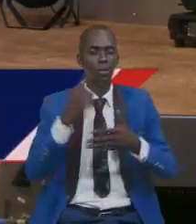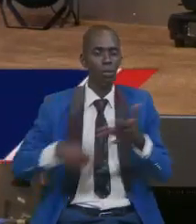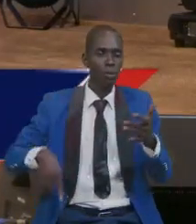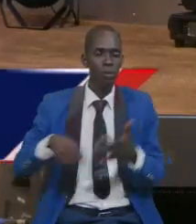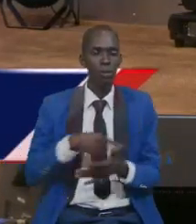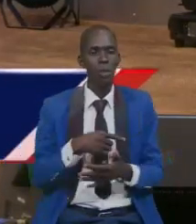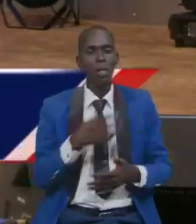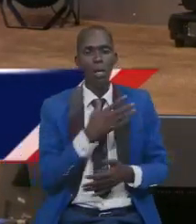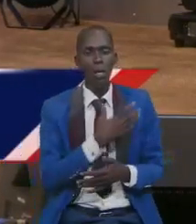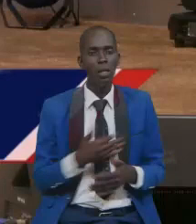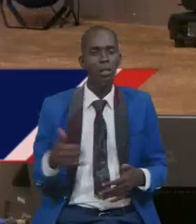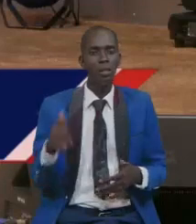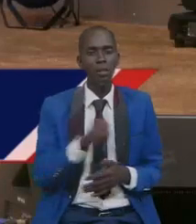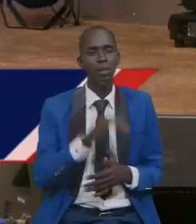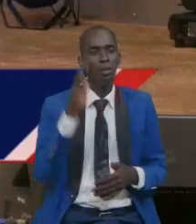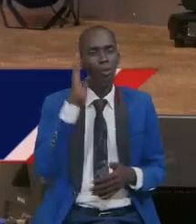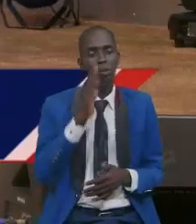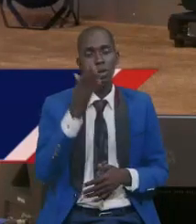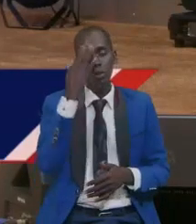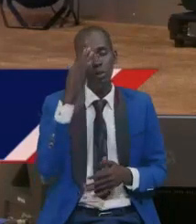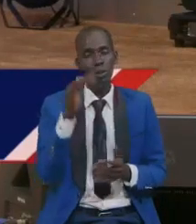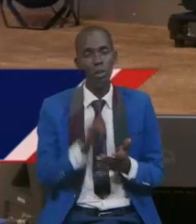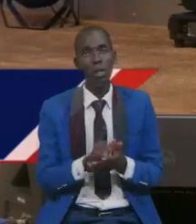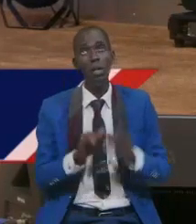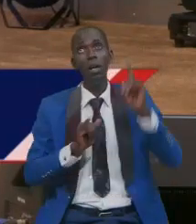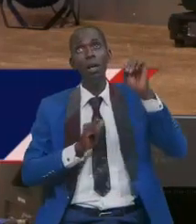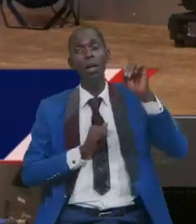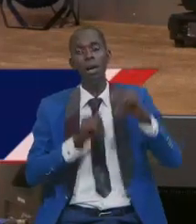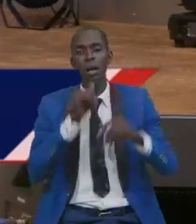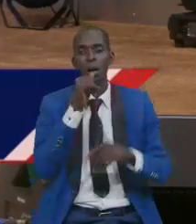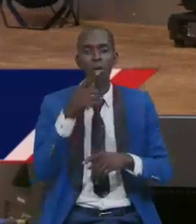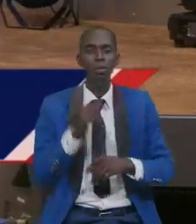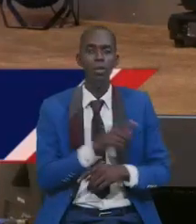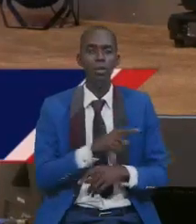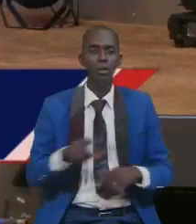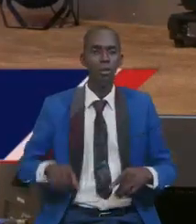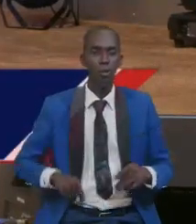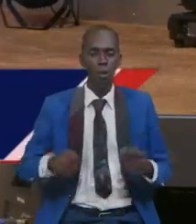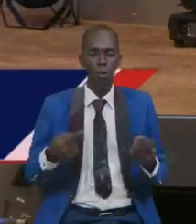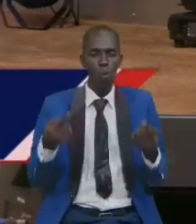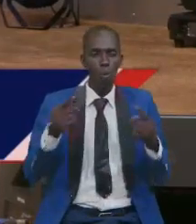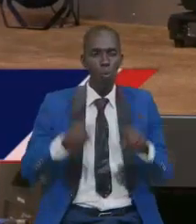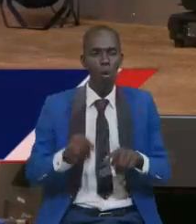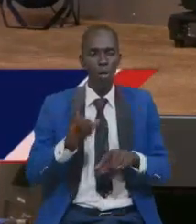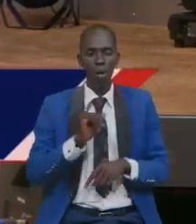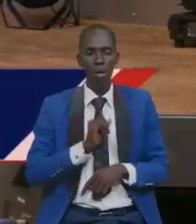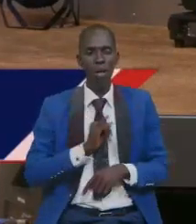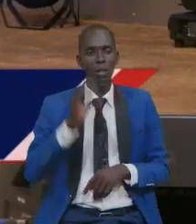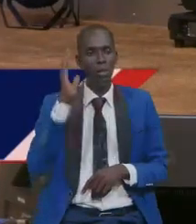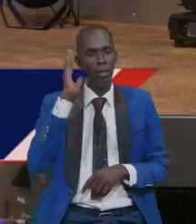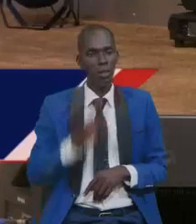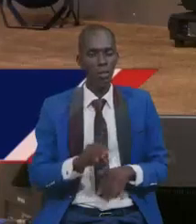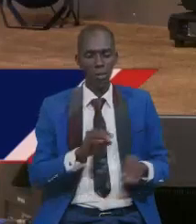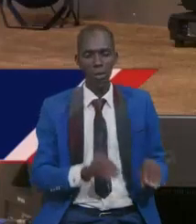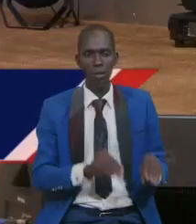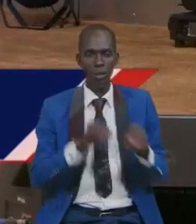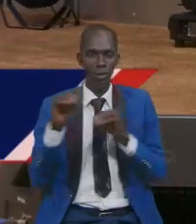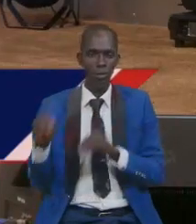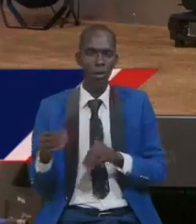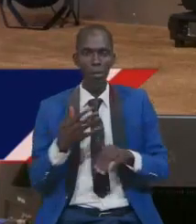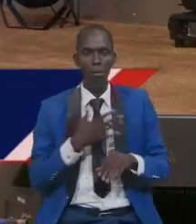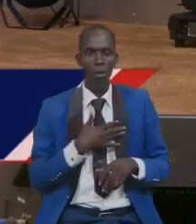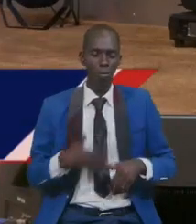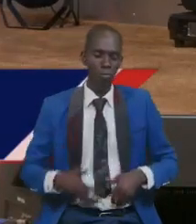they shall know that I am the Lord when I shall lay